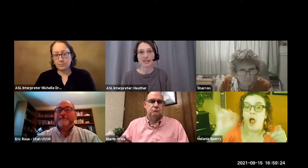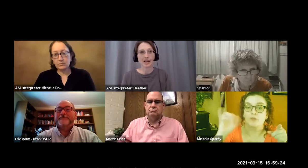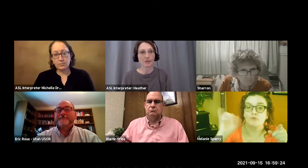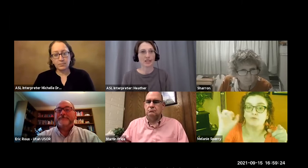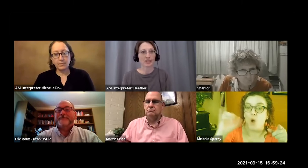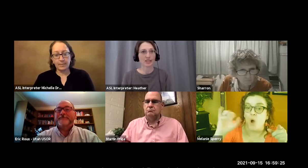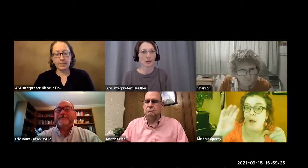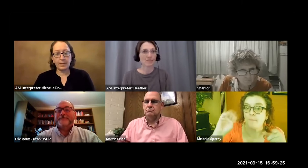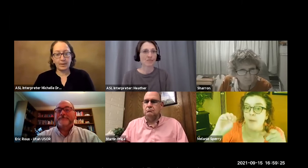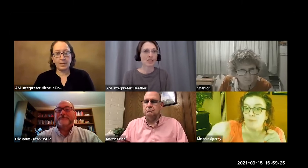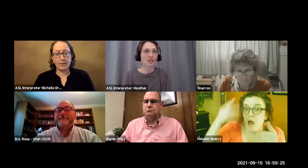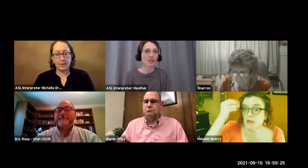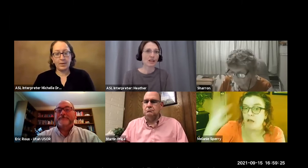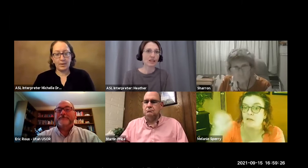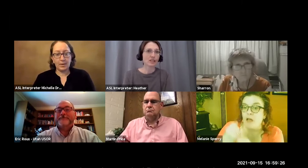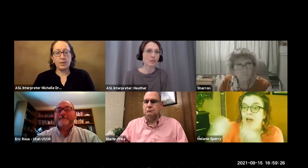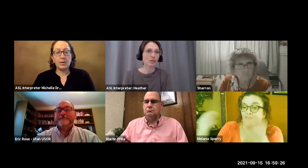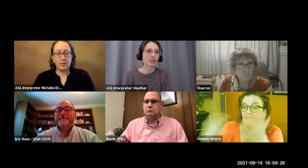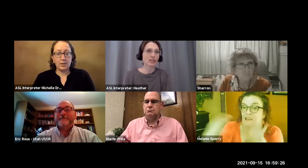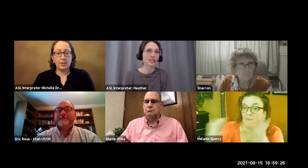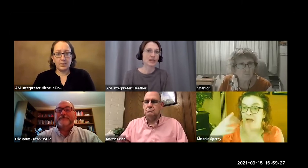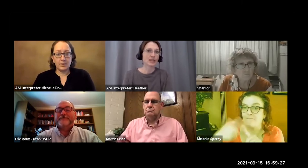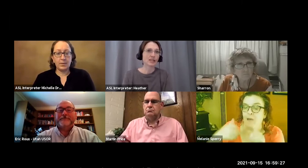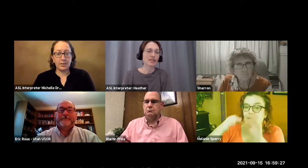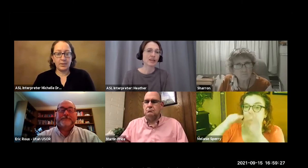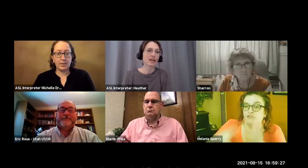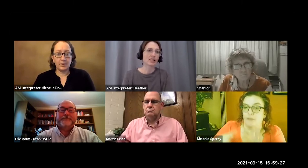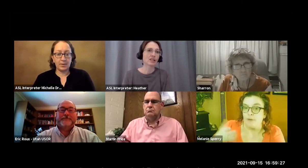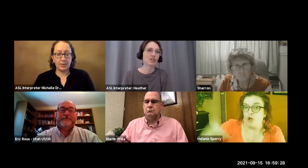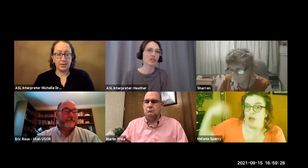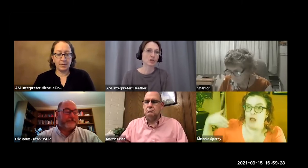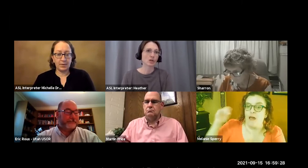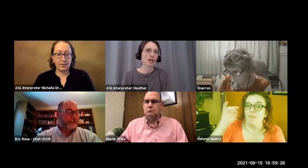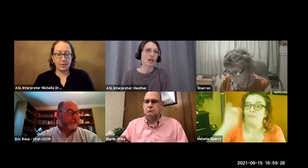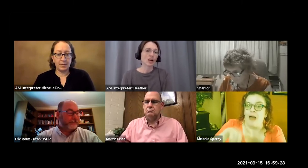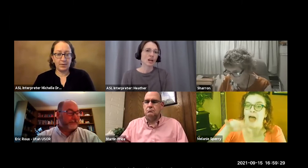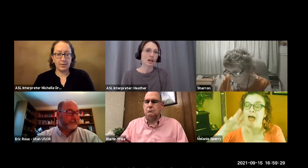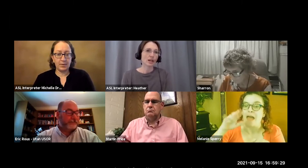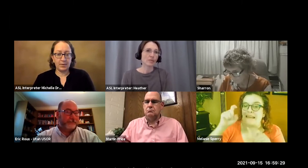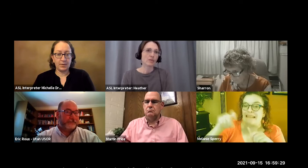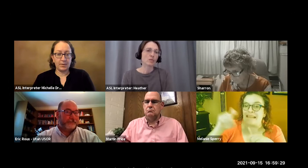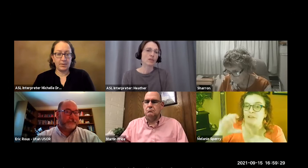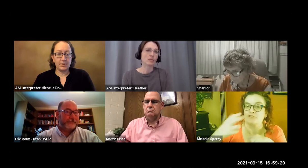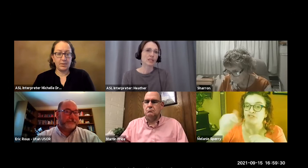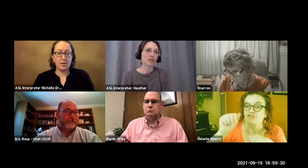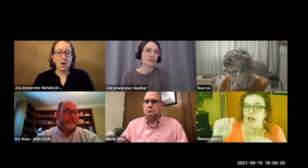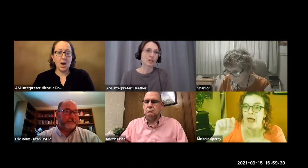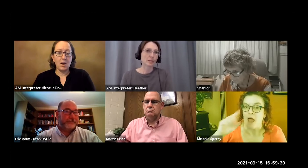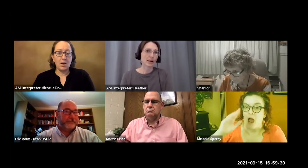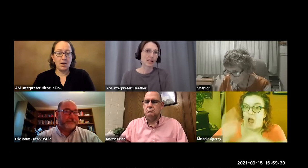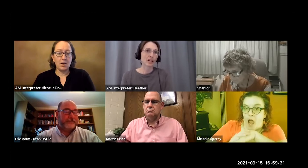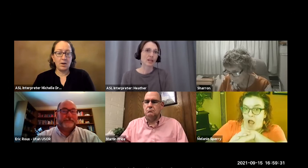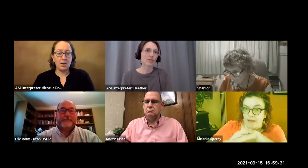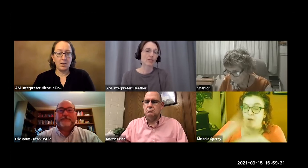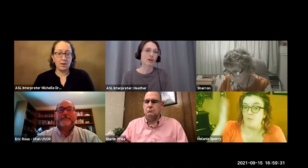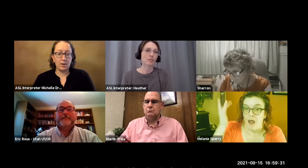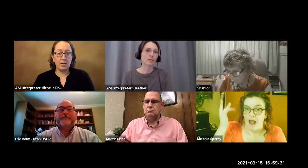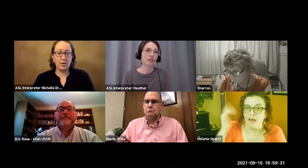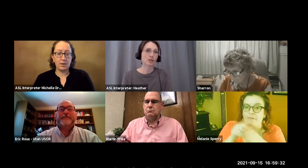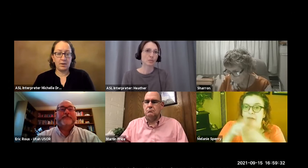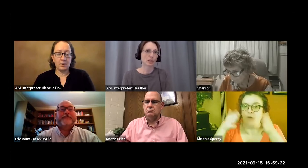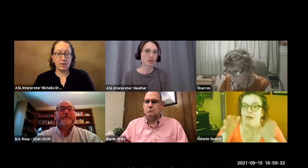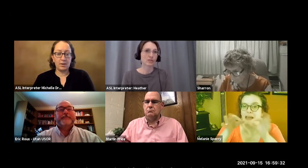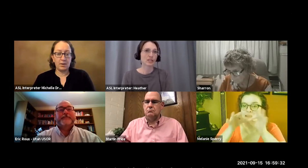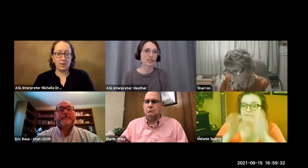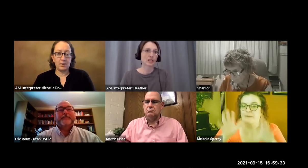the dynamics. And Pamela is saying that also we've received feedback from